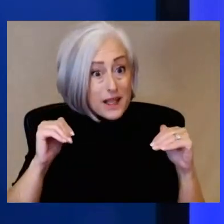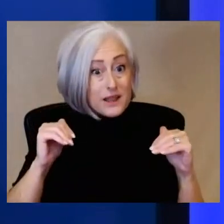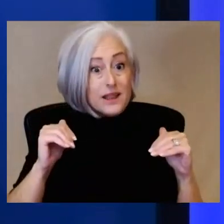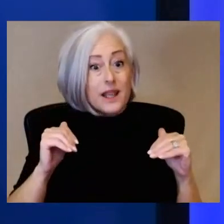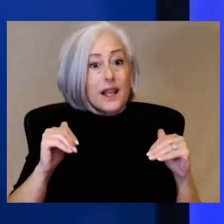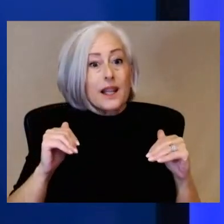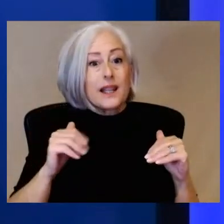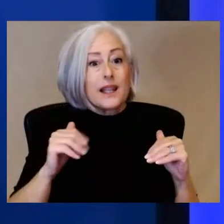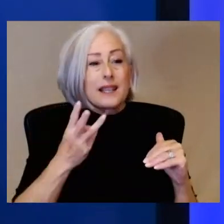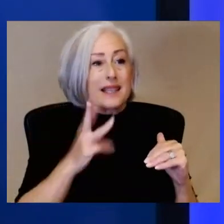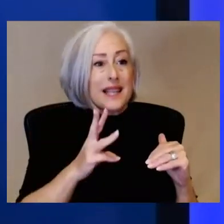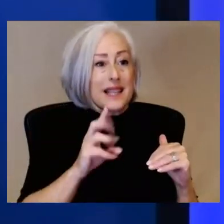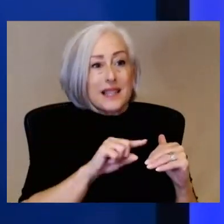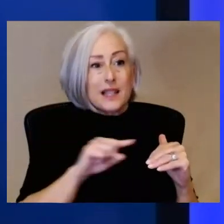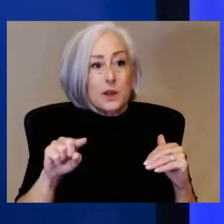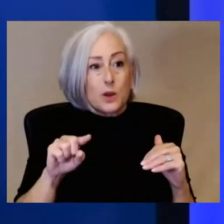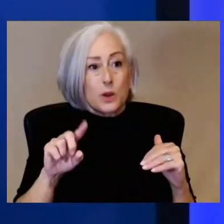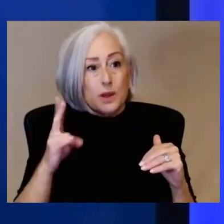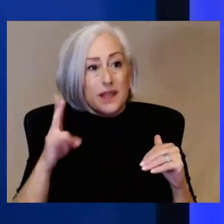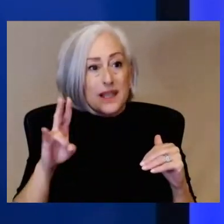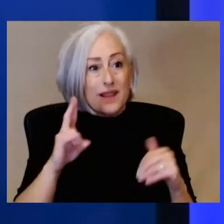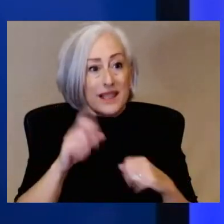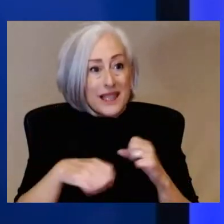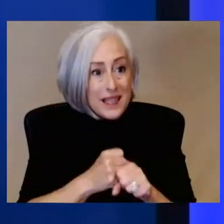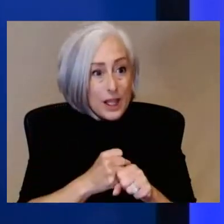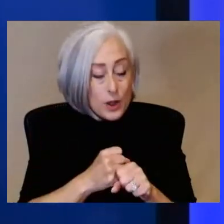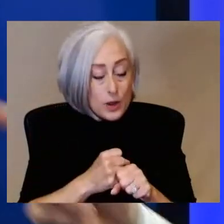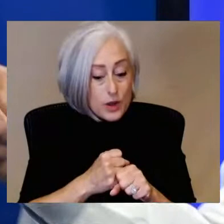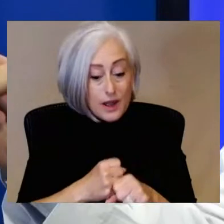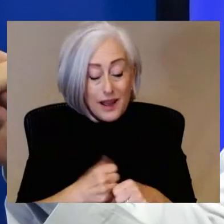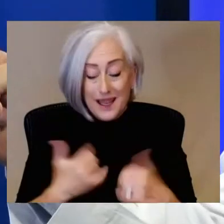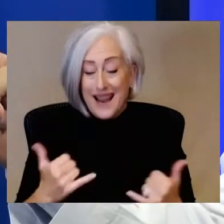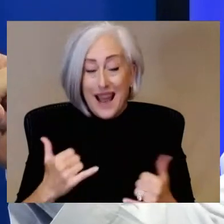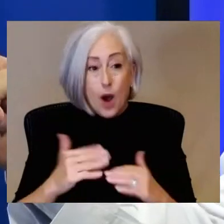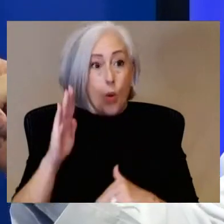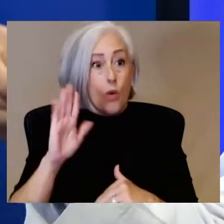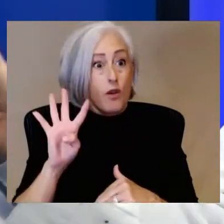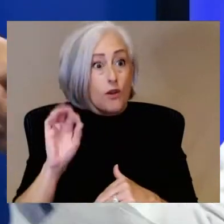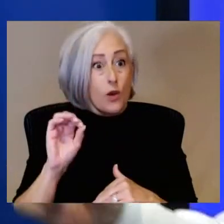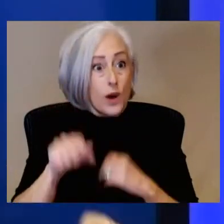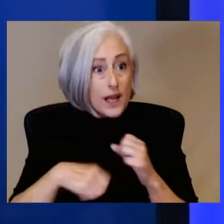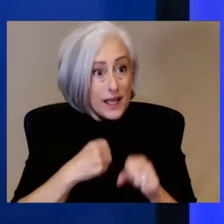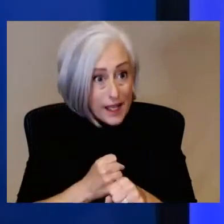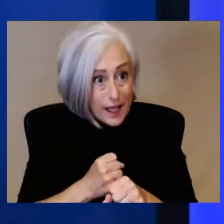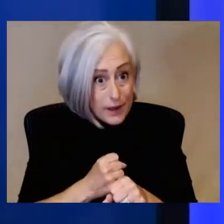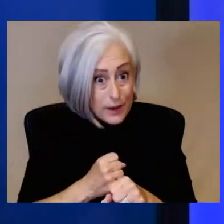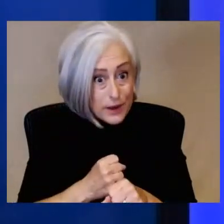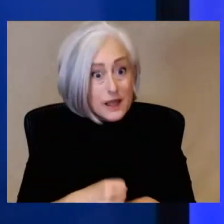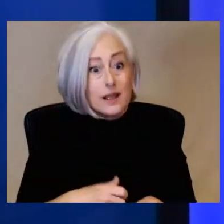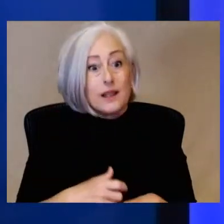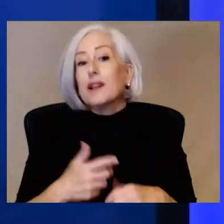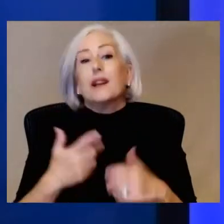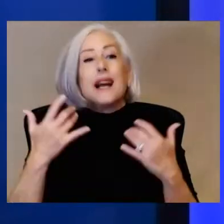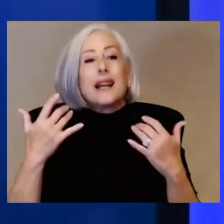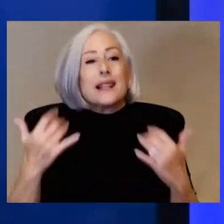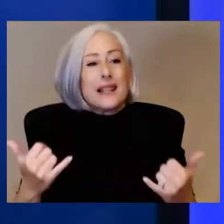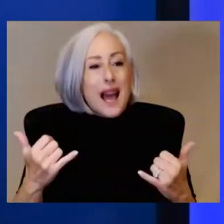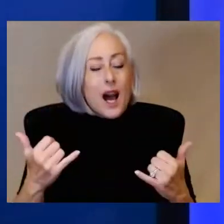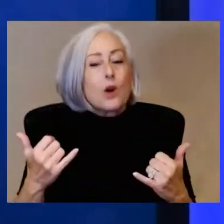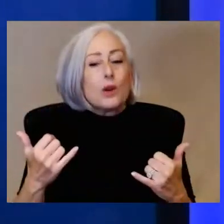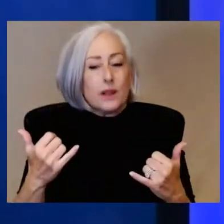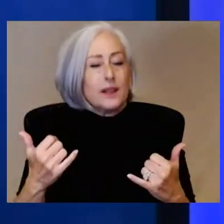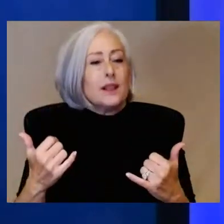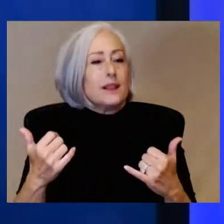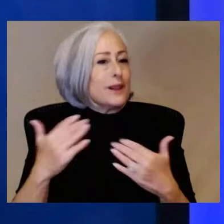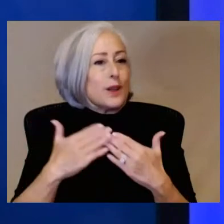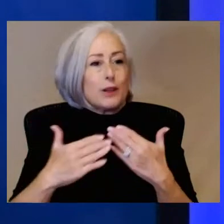it's well over 40 years, and with a new therapy, we have no idea what it is. That's what we got to look for Alzheimer's. We know you guys are going to get there. Right on. Yep. Thanks